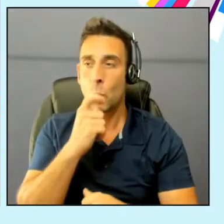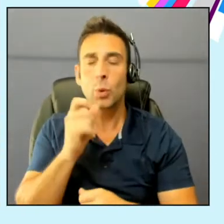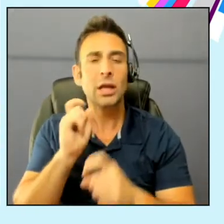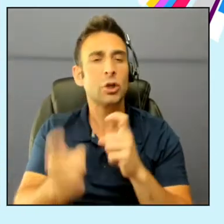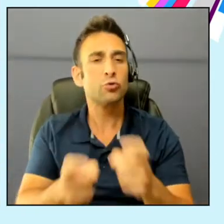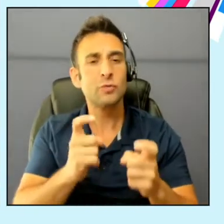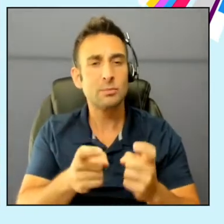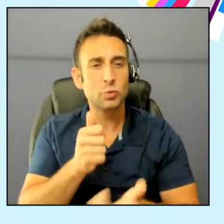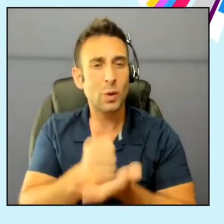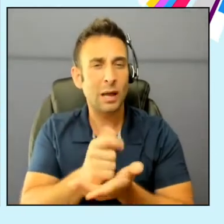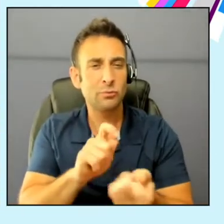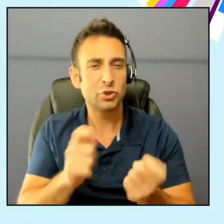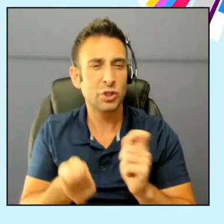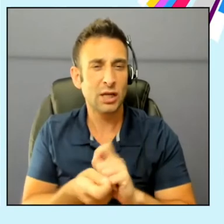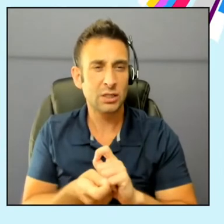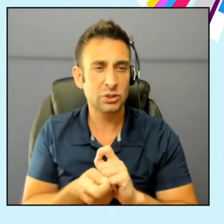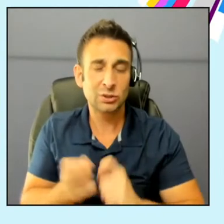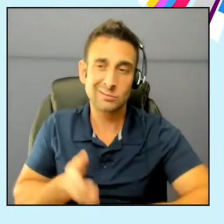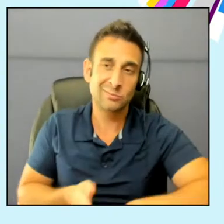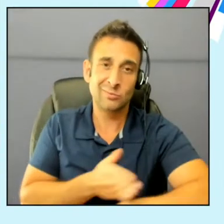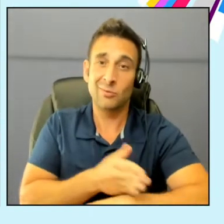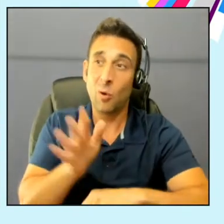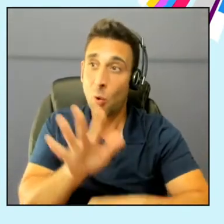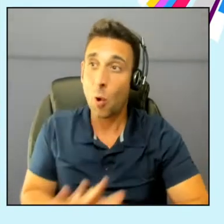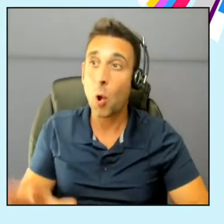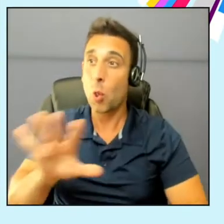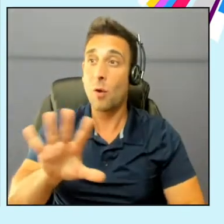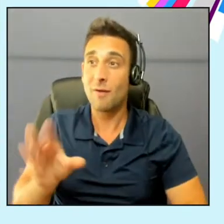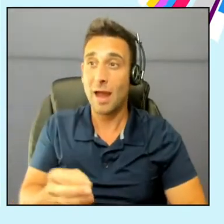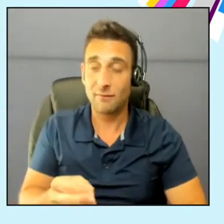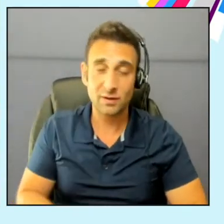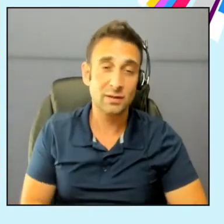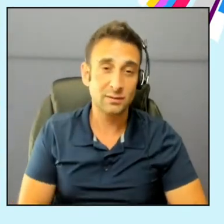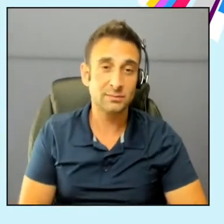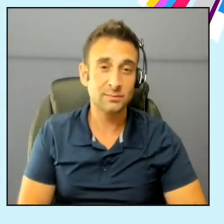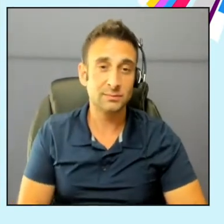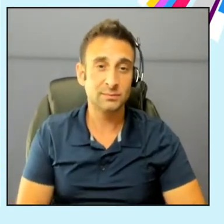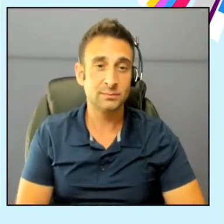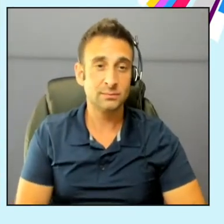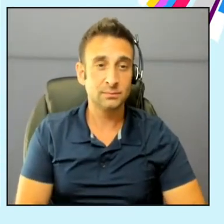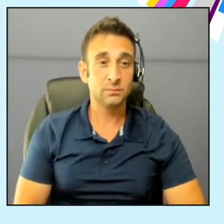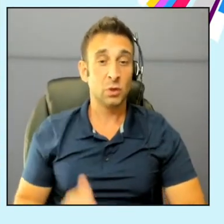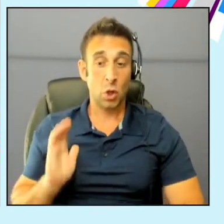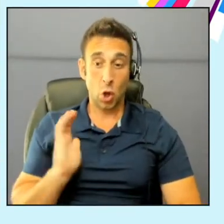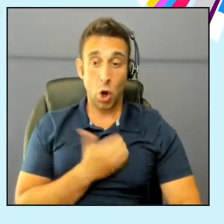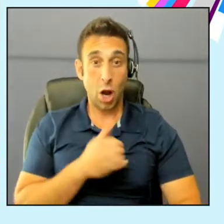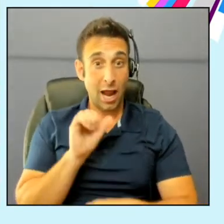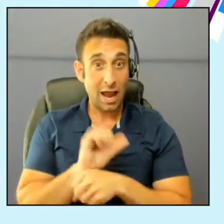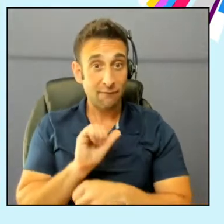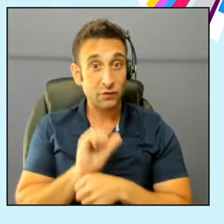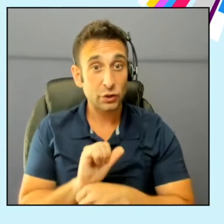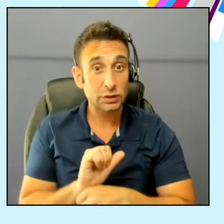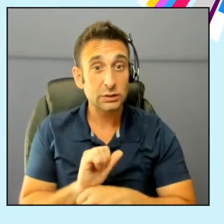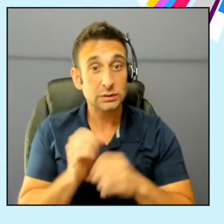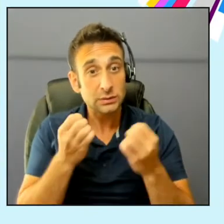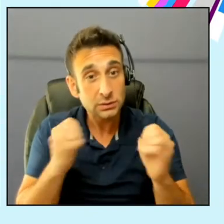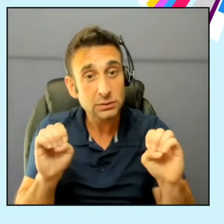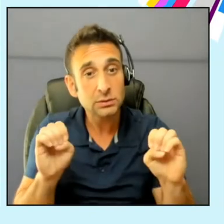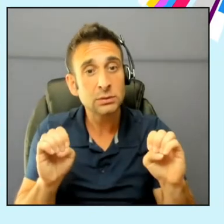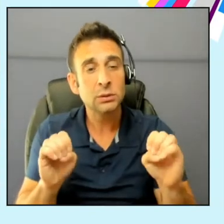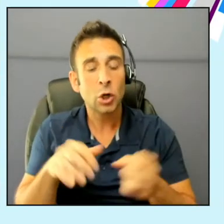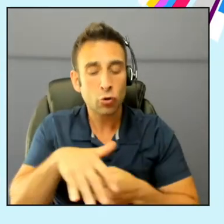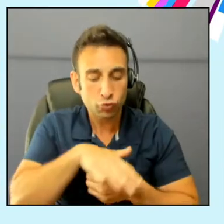the situation everywhere in Africa to do so. And so our effort is really geared at in the regional